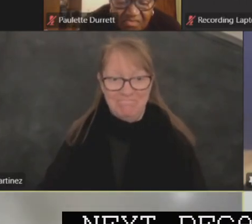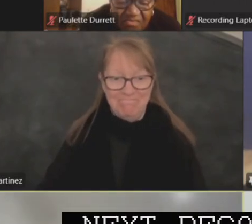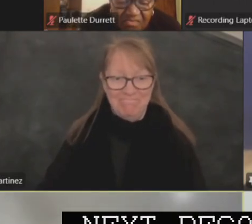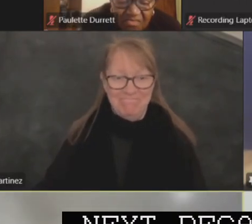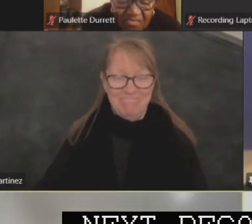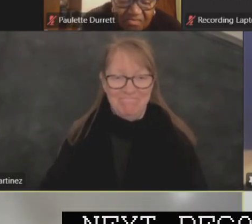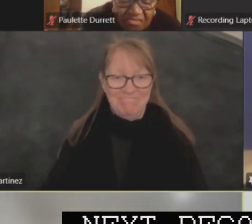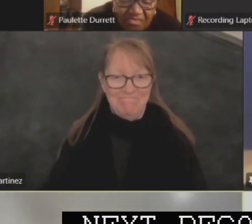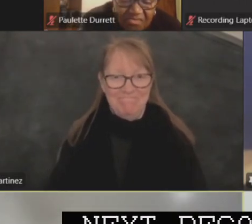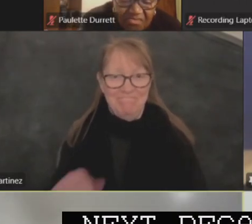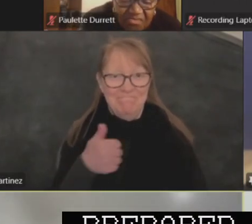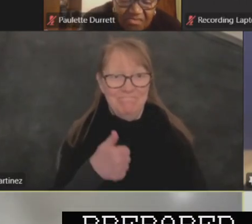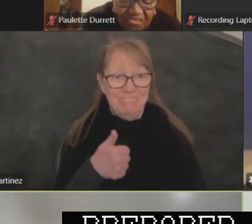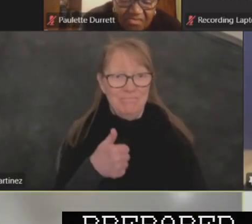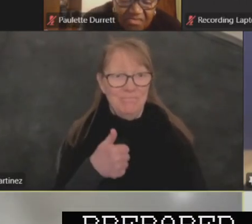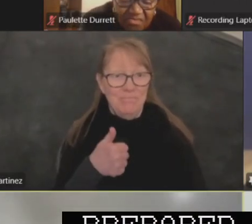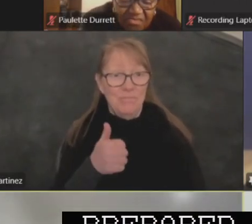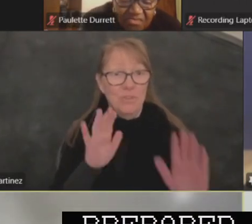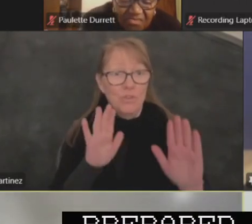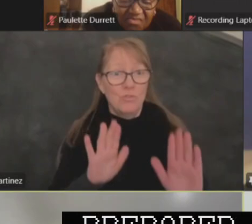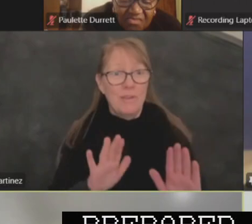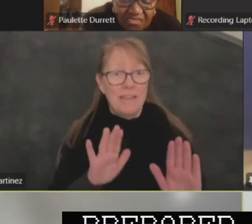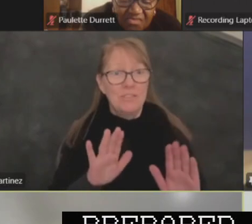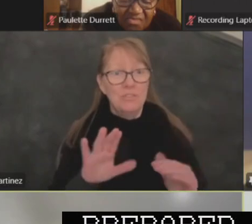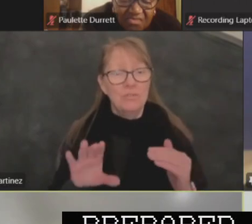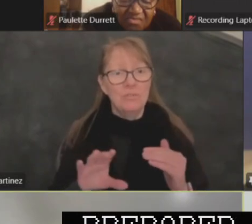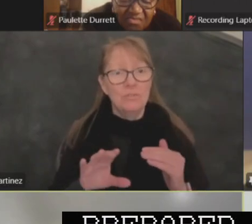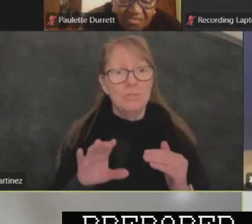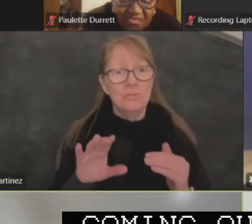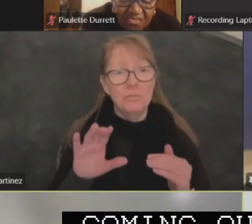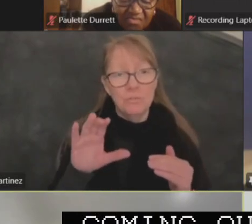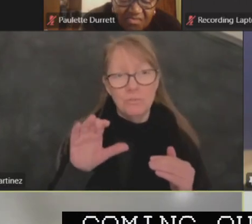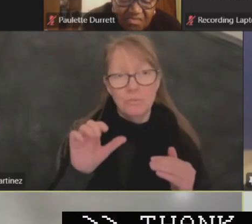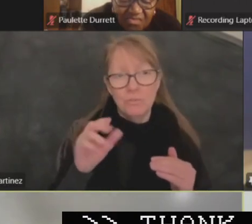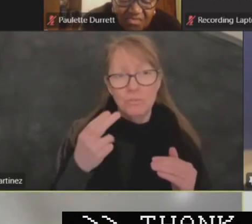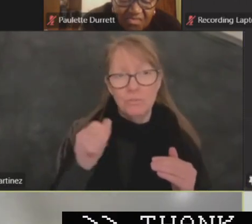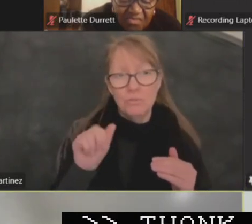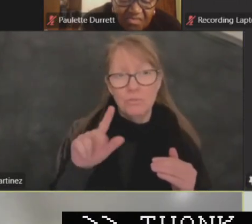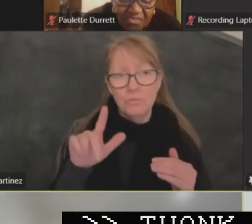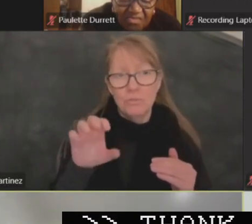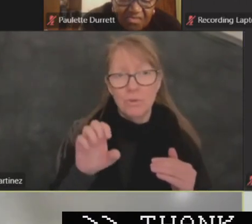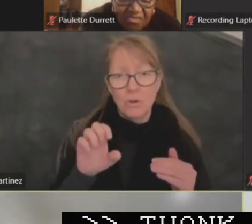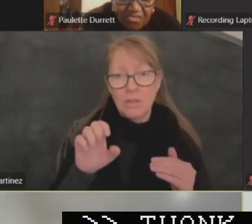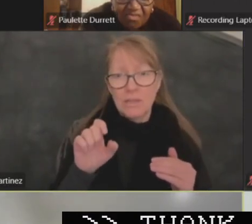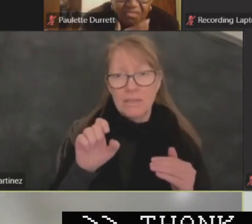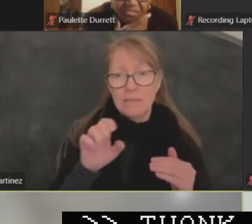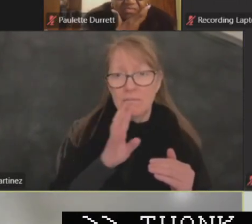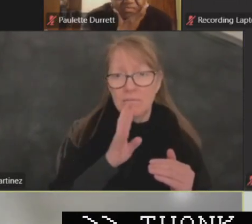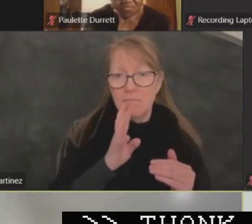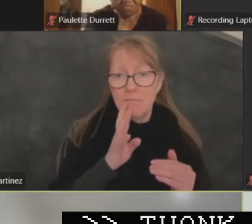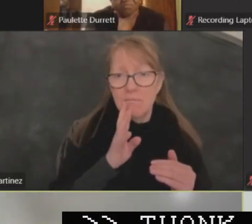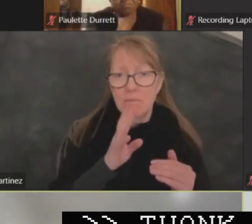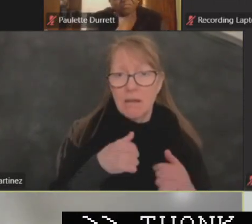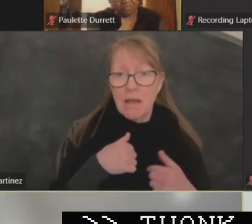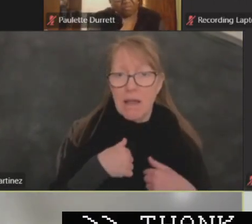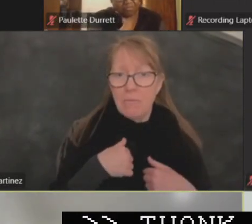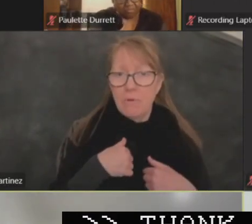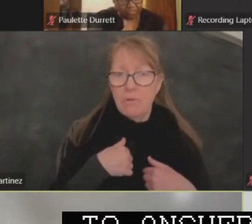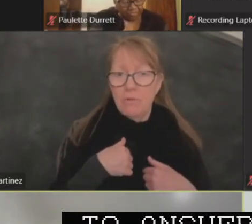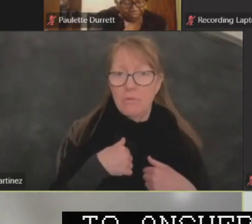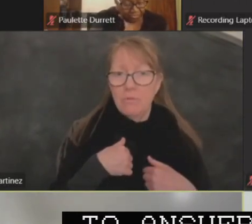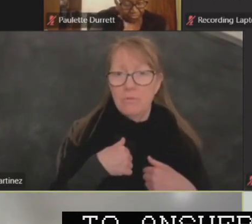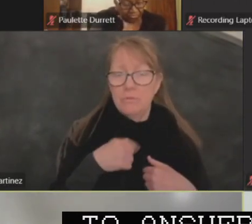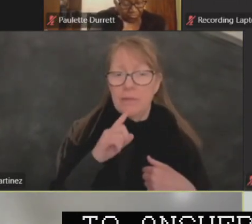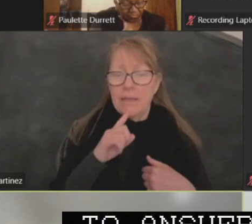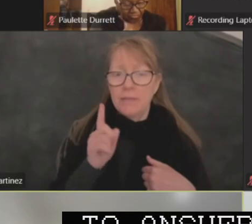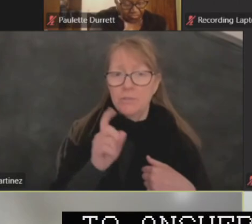Great, thank you. And then to answer your question, so I'll keep to the focus groups that I've attended that have been specifically